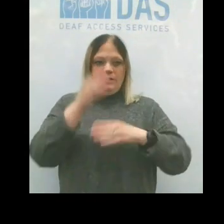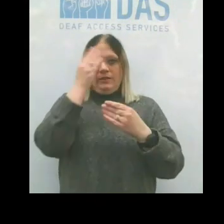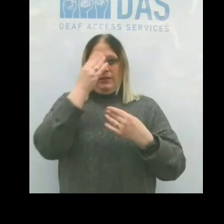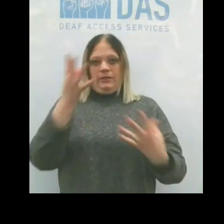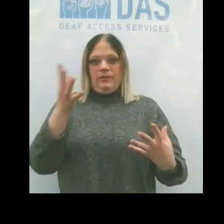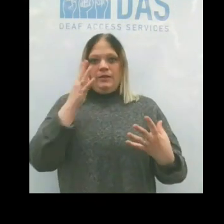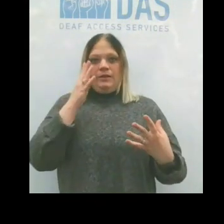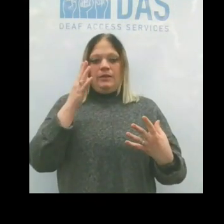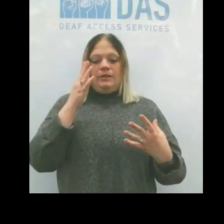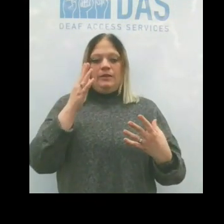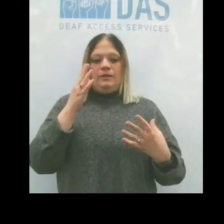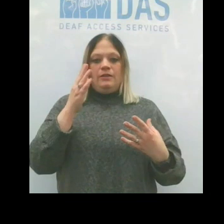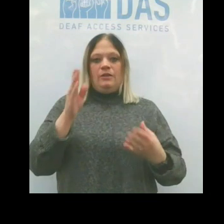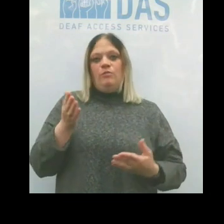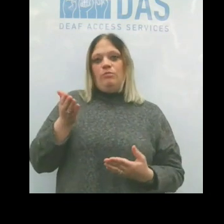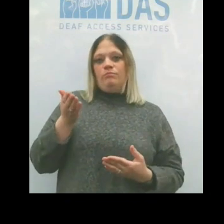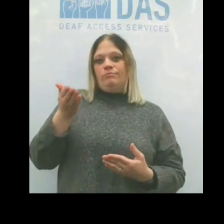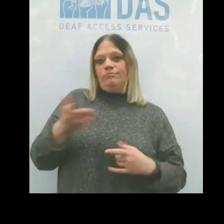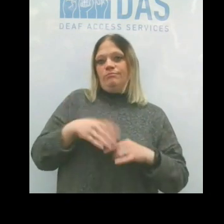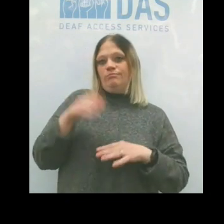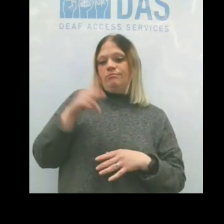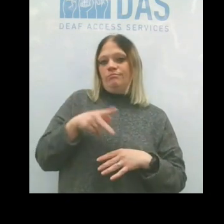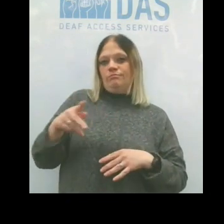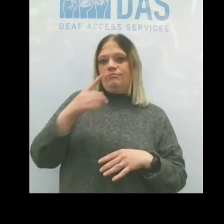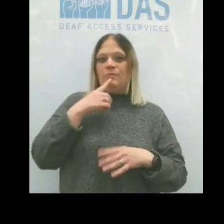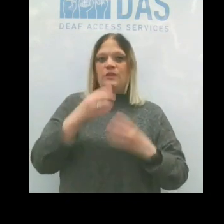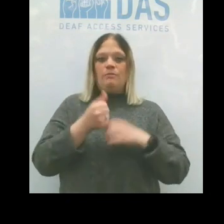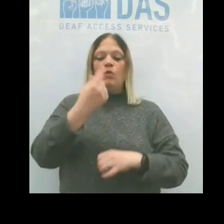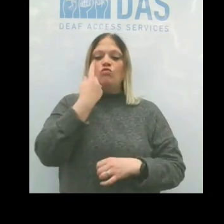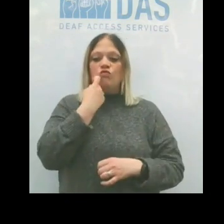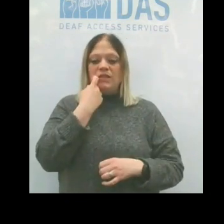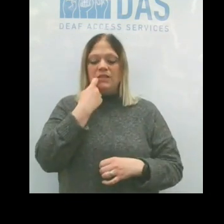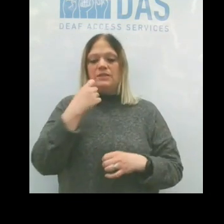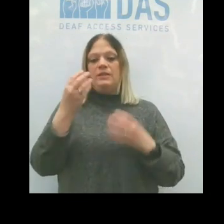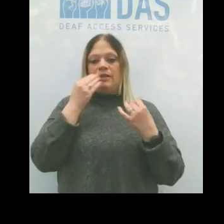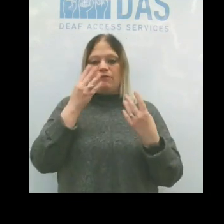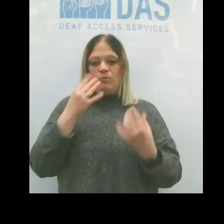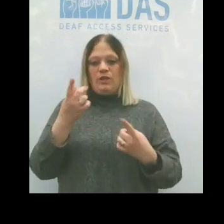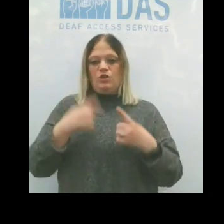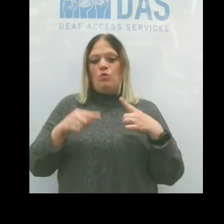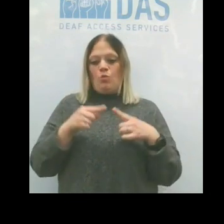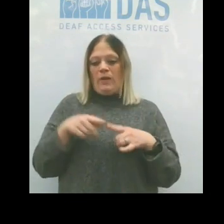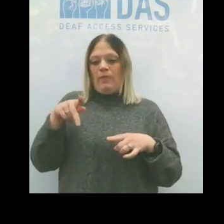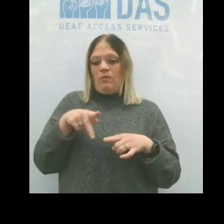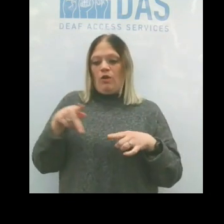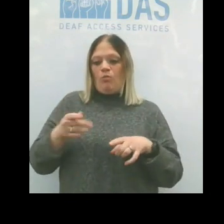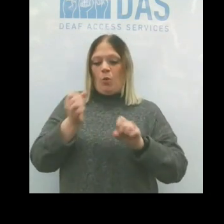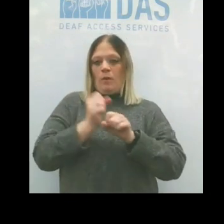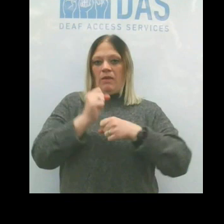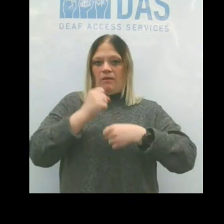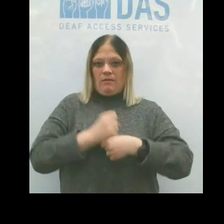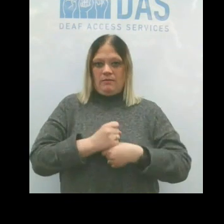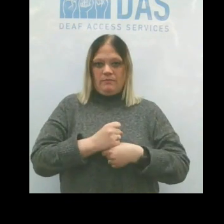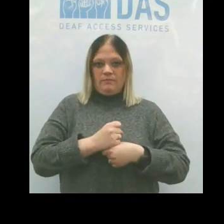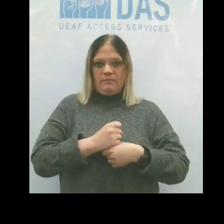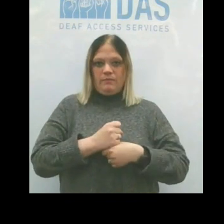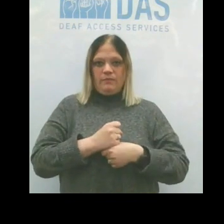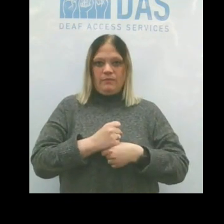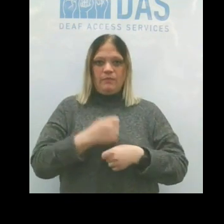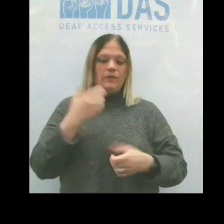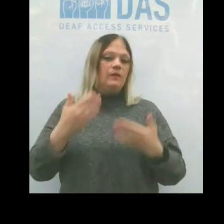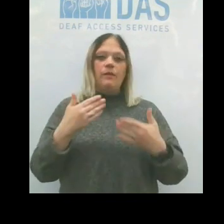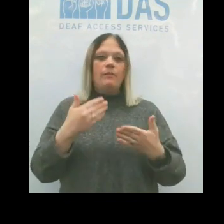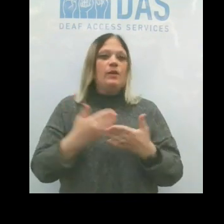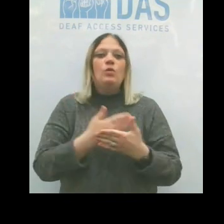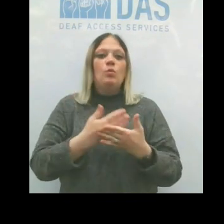the information that's being presented. It is the latest information. At the time it was put into the PowerPoint presentation, there may be